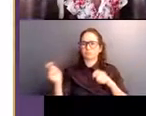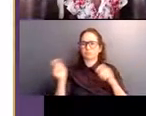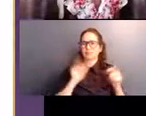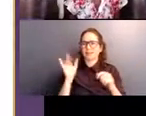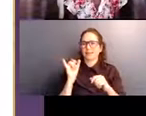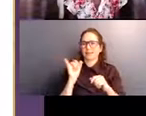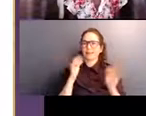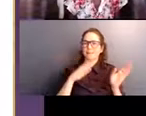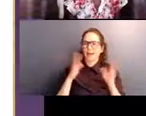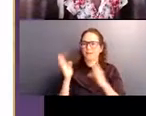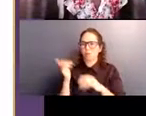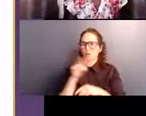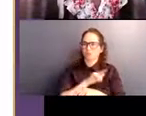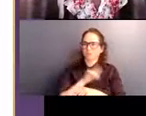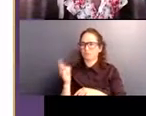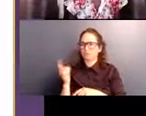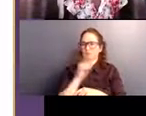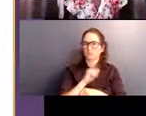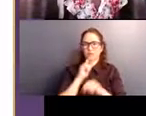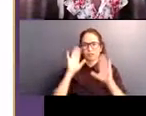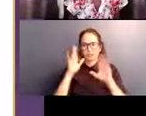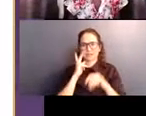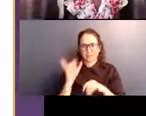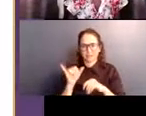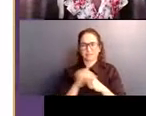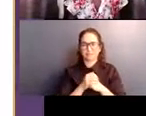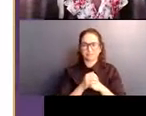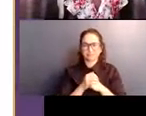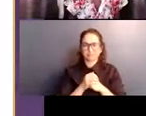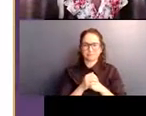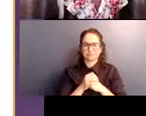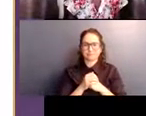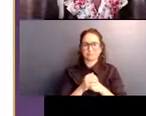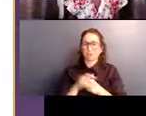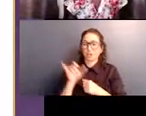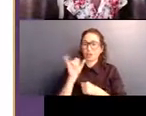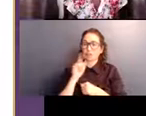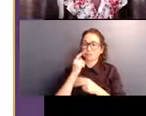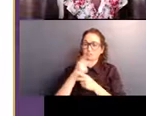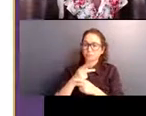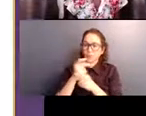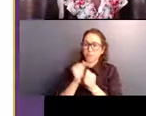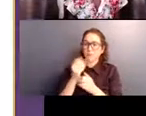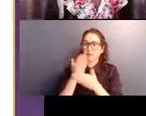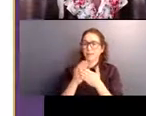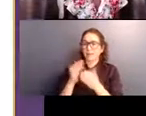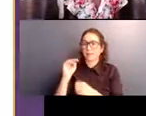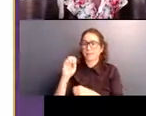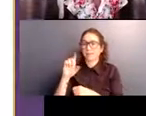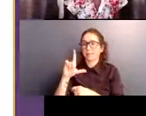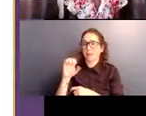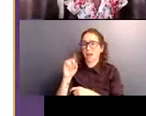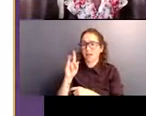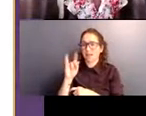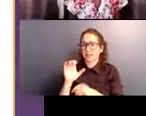back and forth, which has been really great to see. I found that carefully using certain melodic patterns can